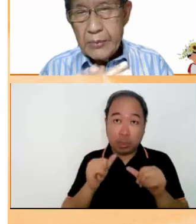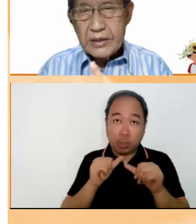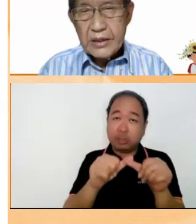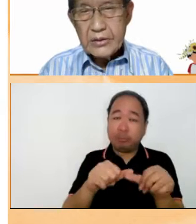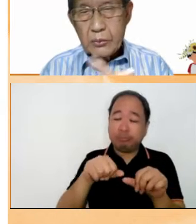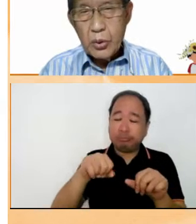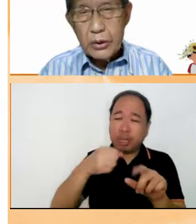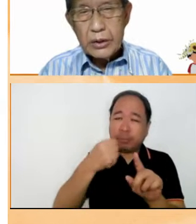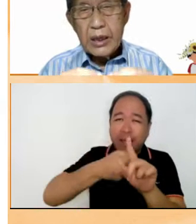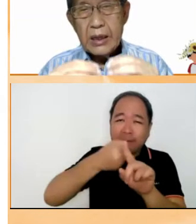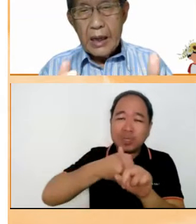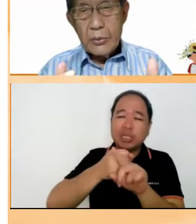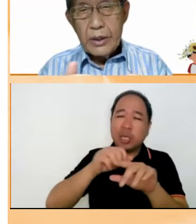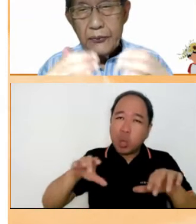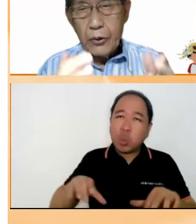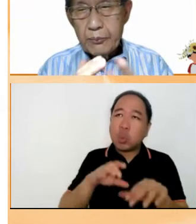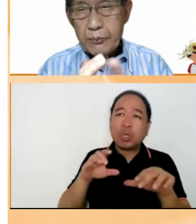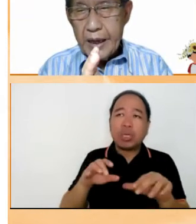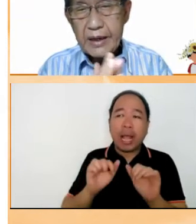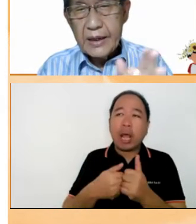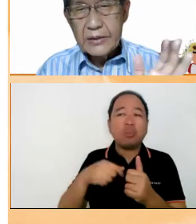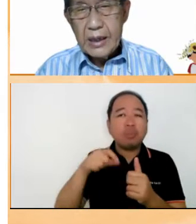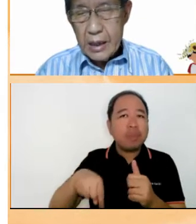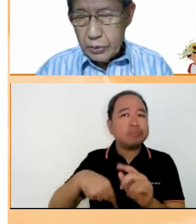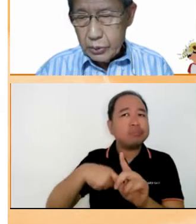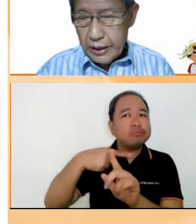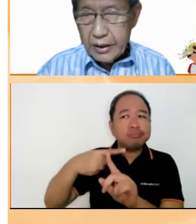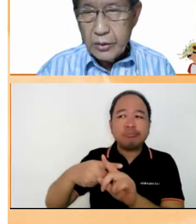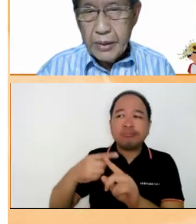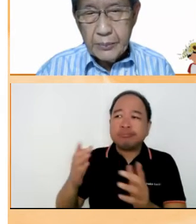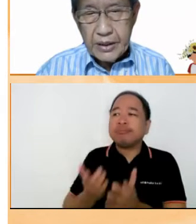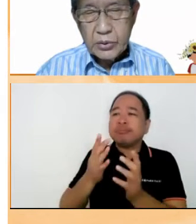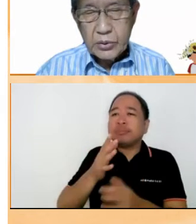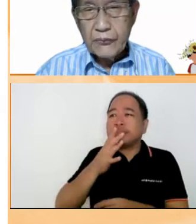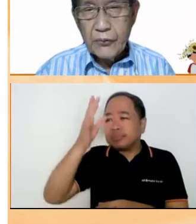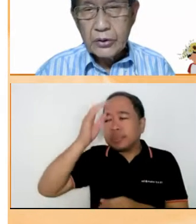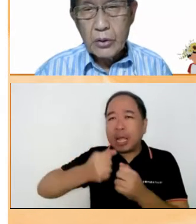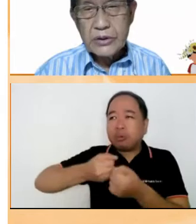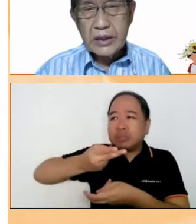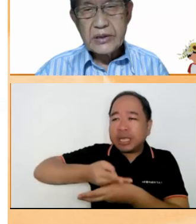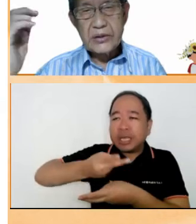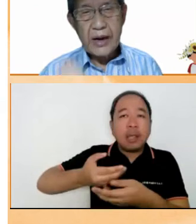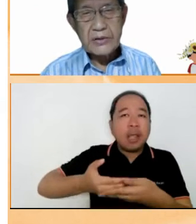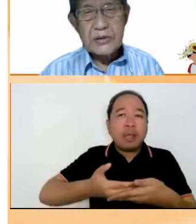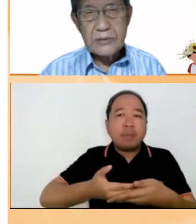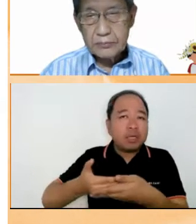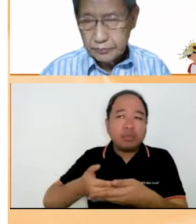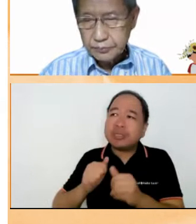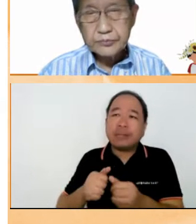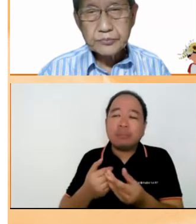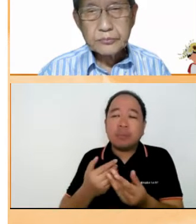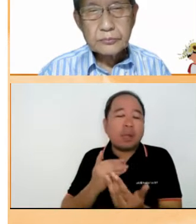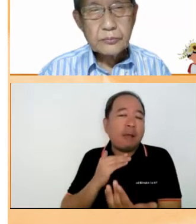the message of good will for parents, how to take care of babies to avoid toxic stress.